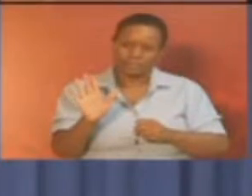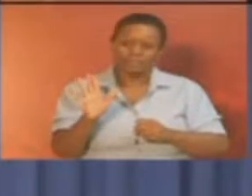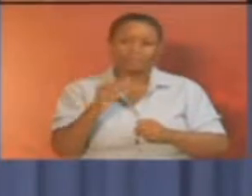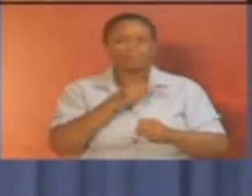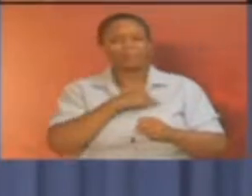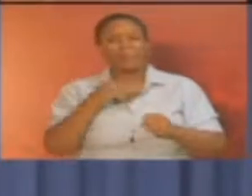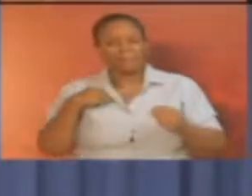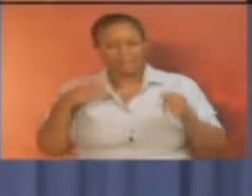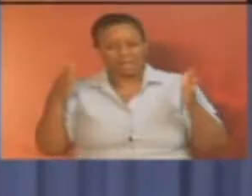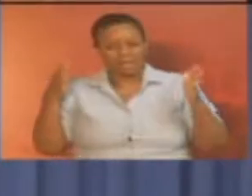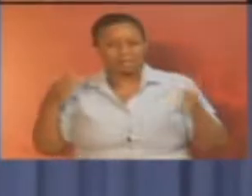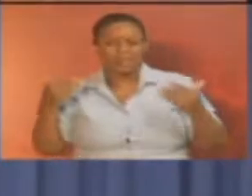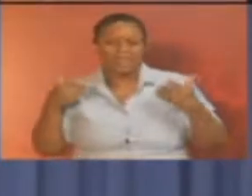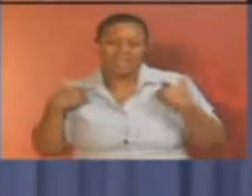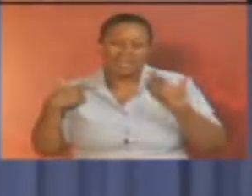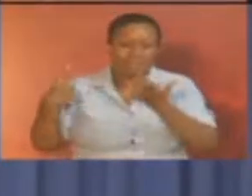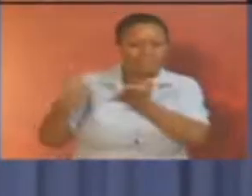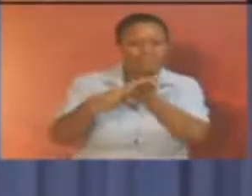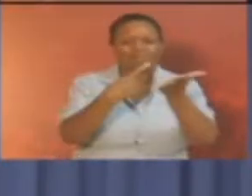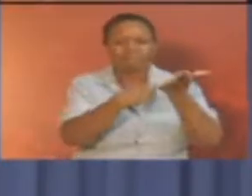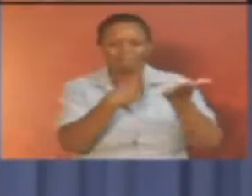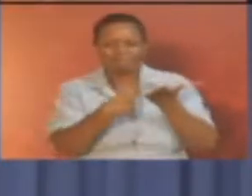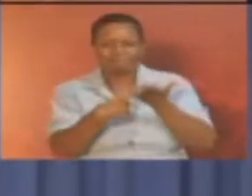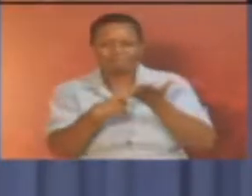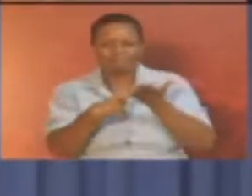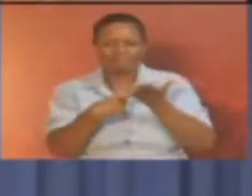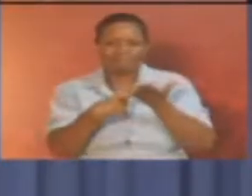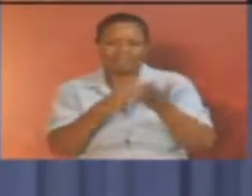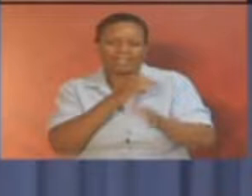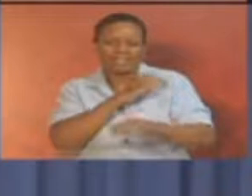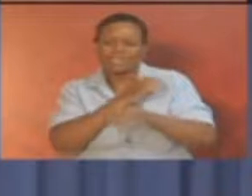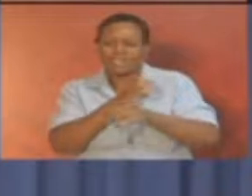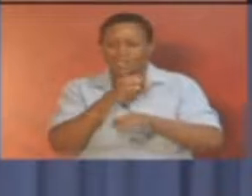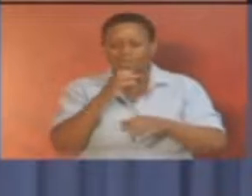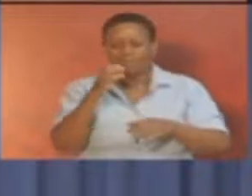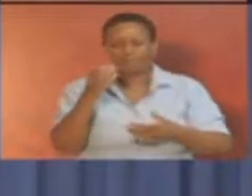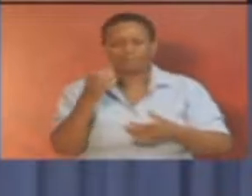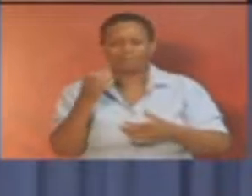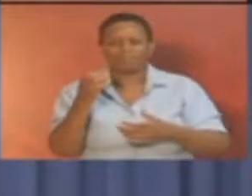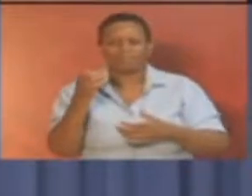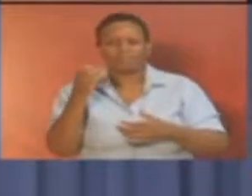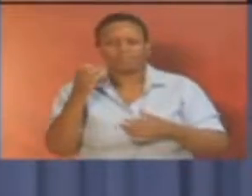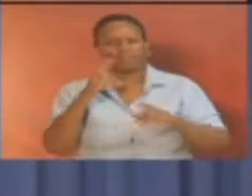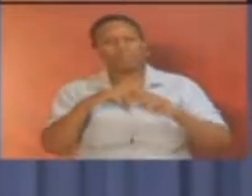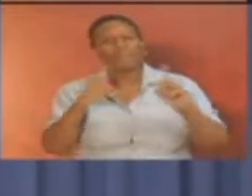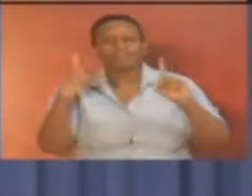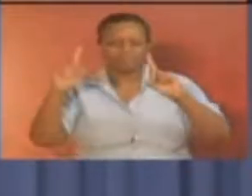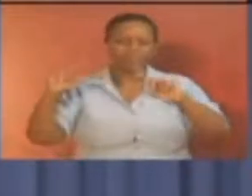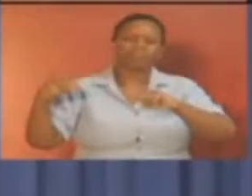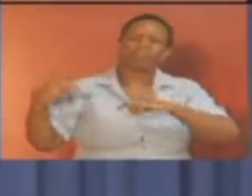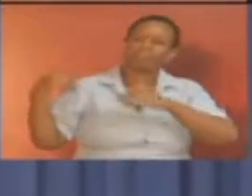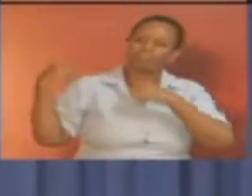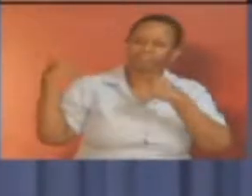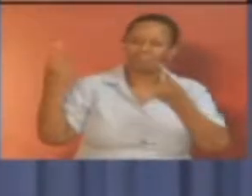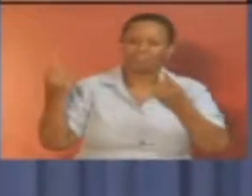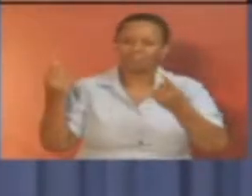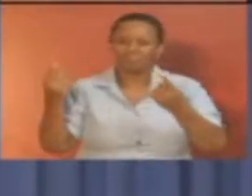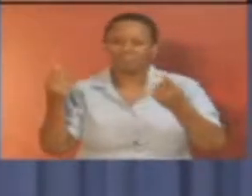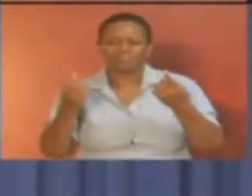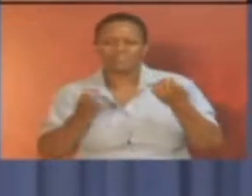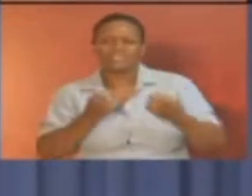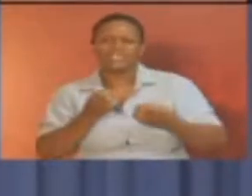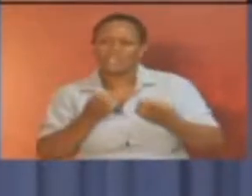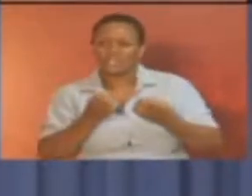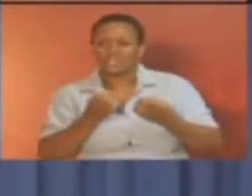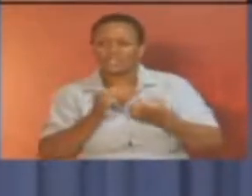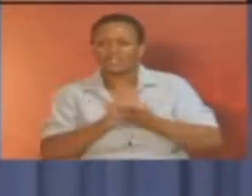out, in the exemptions. Let's remember that throughout, from the very beginning, we have the energy sector being our lifeblood in the